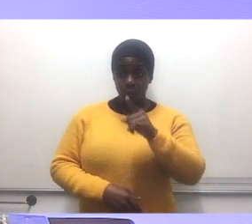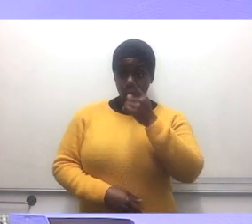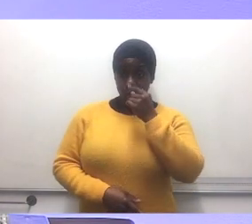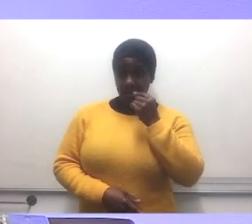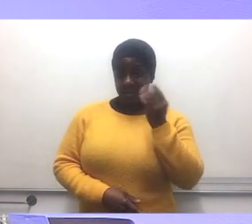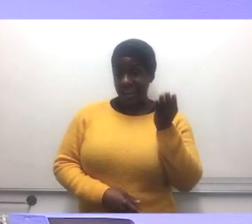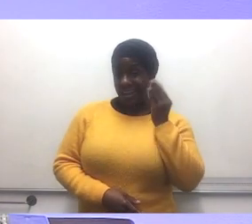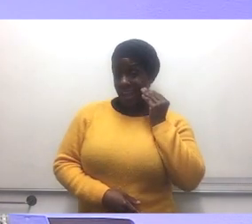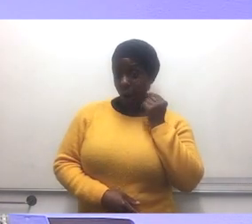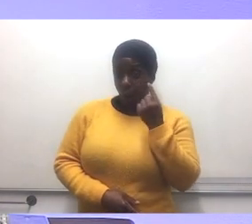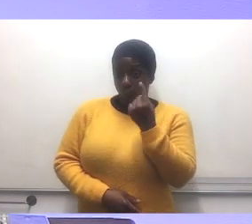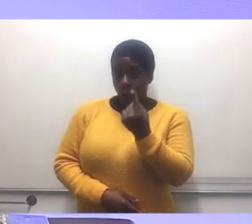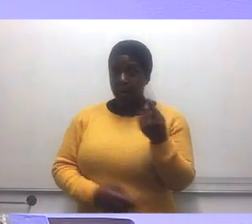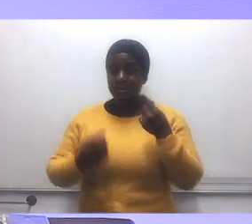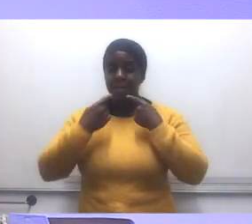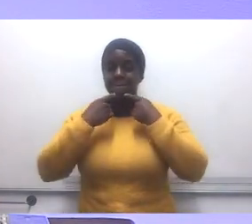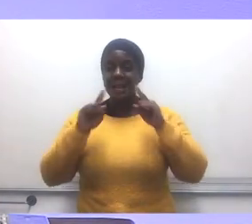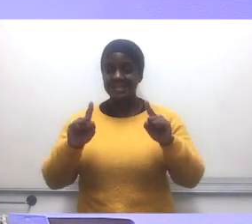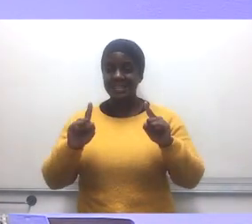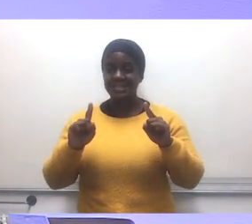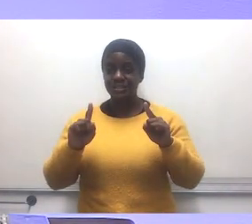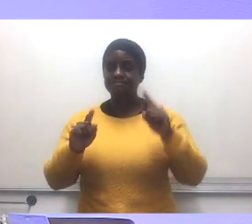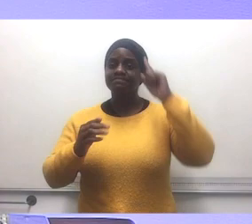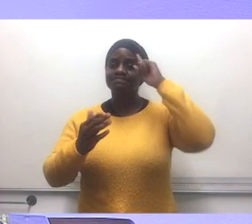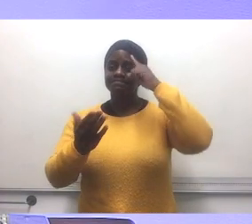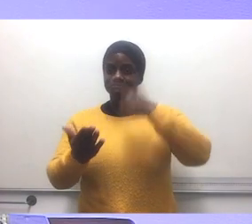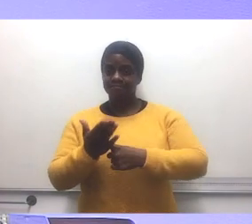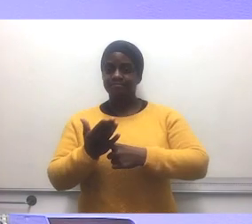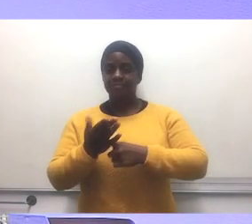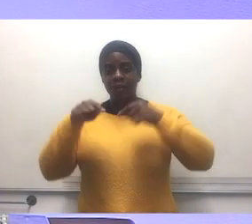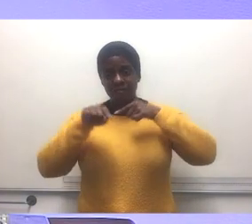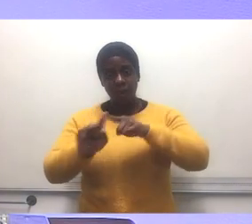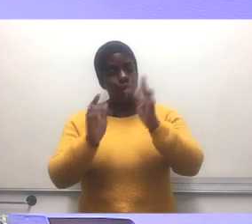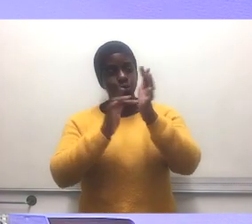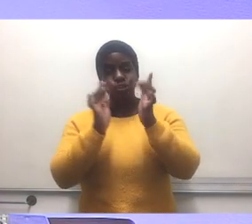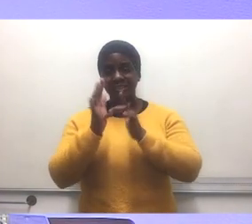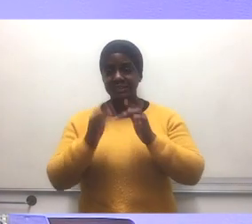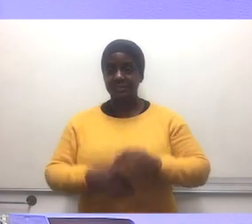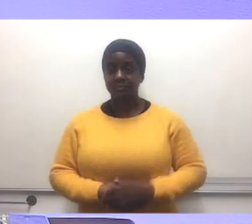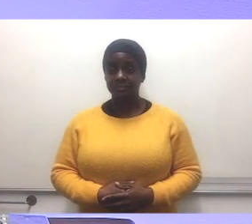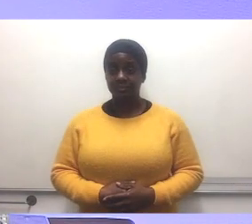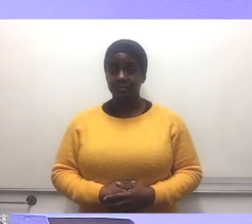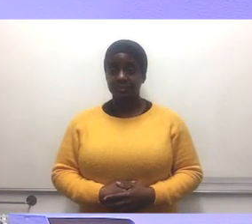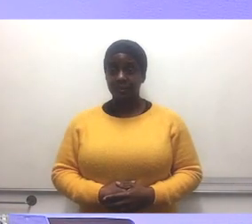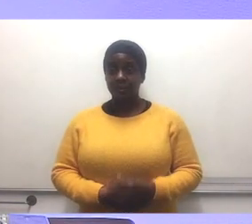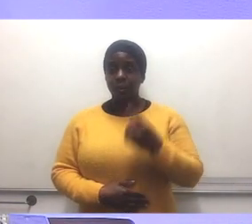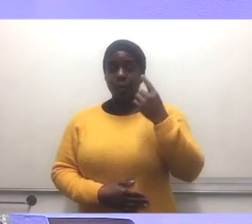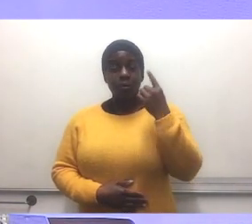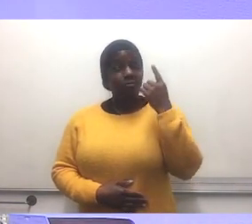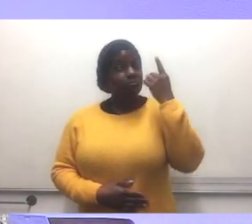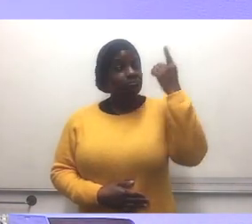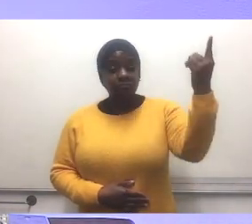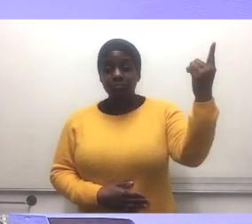hear one message and decide to follow Jesus. The one who